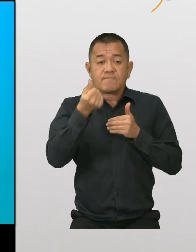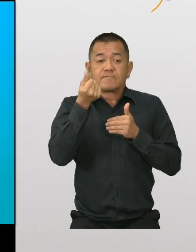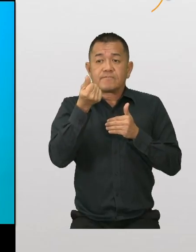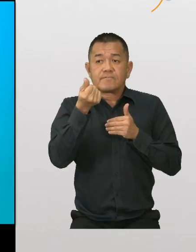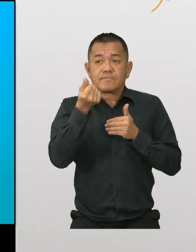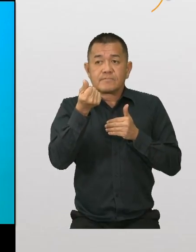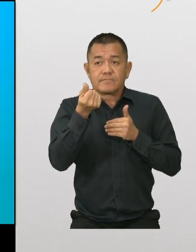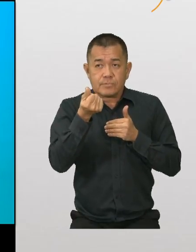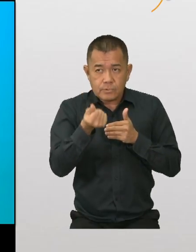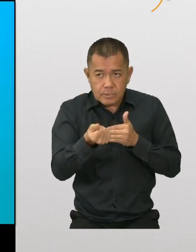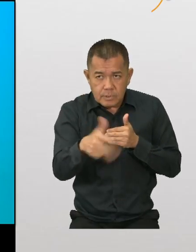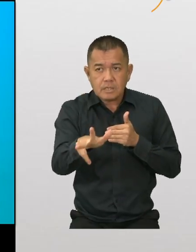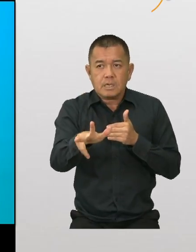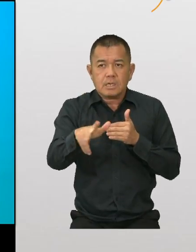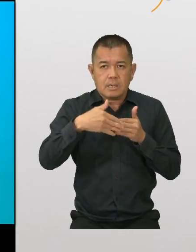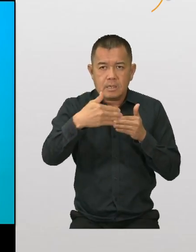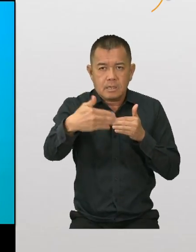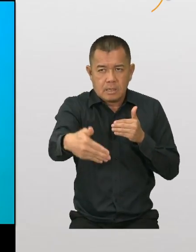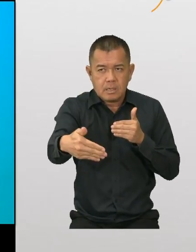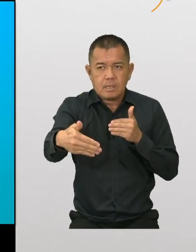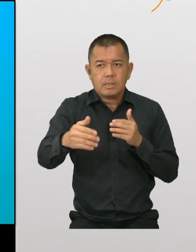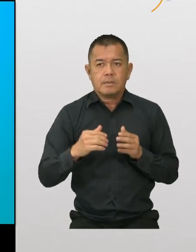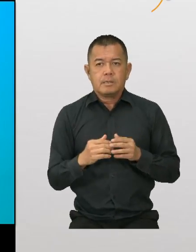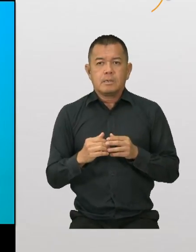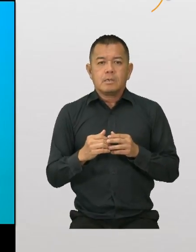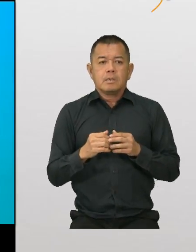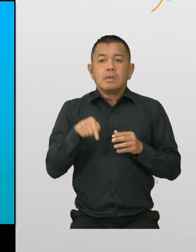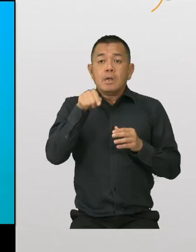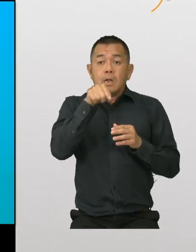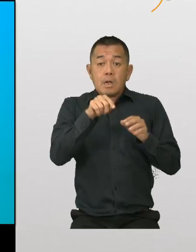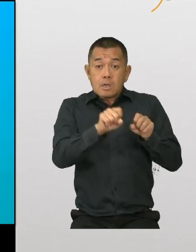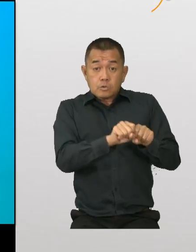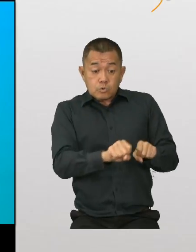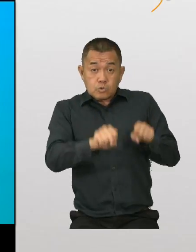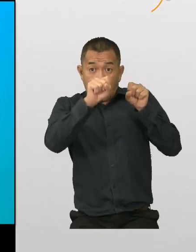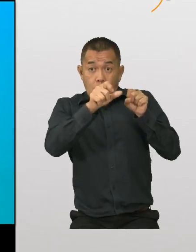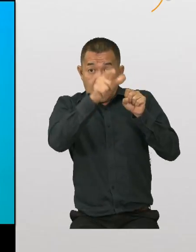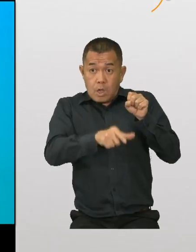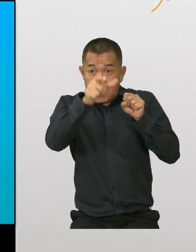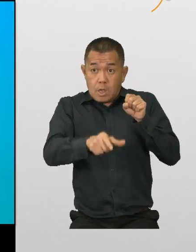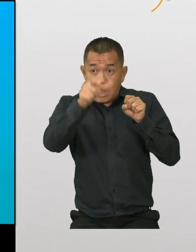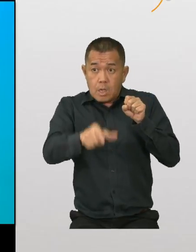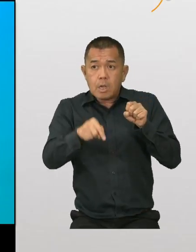Stores in the new hawker centres are required to provide affordable food choices.